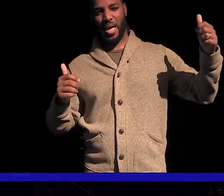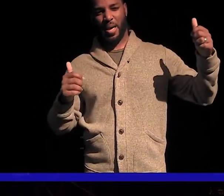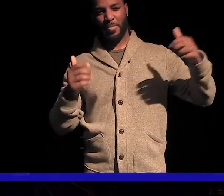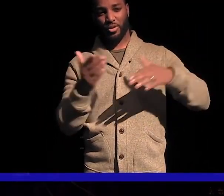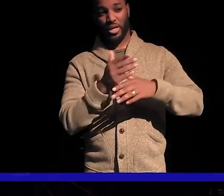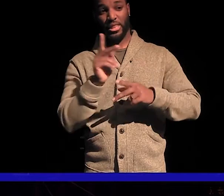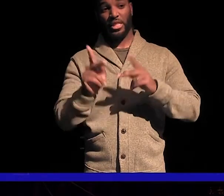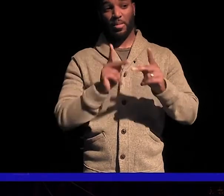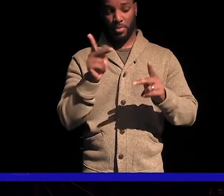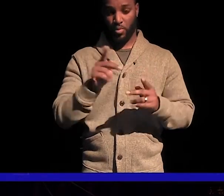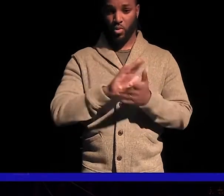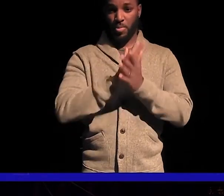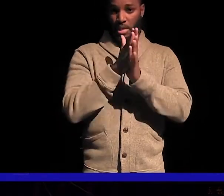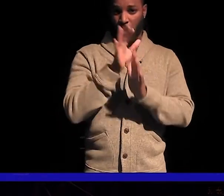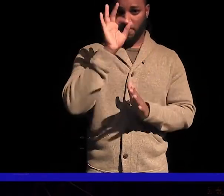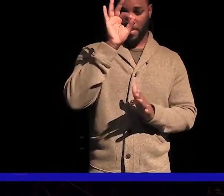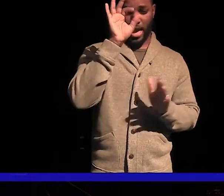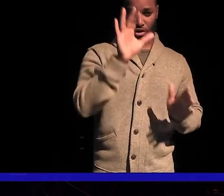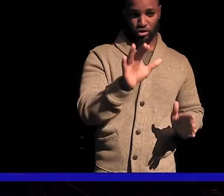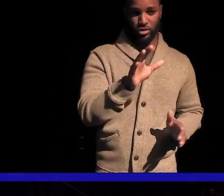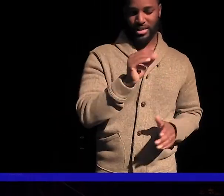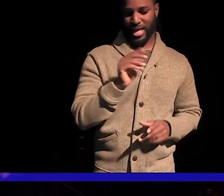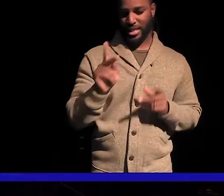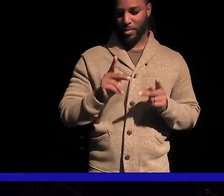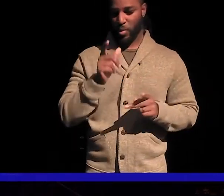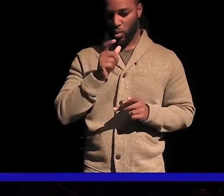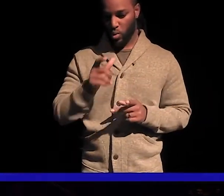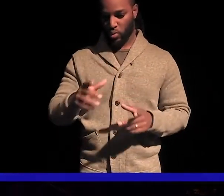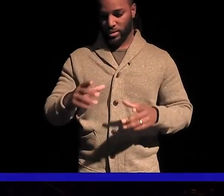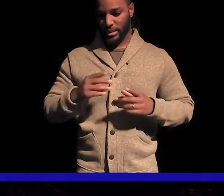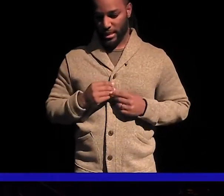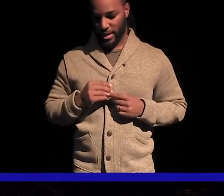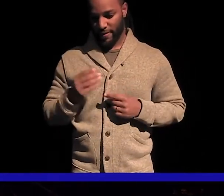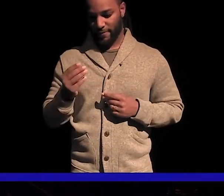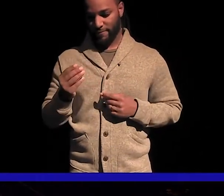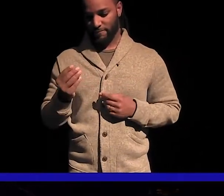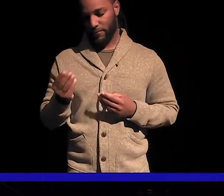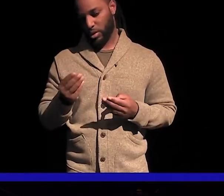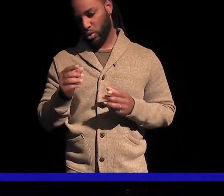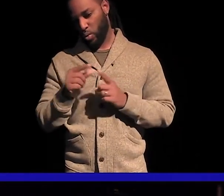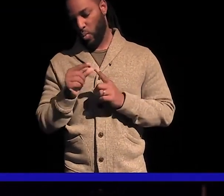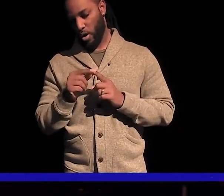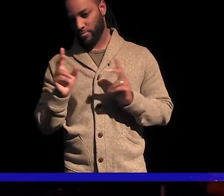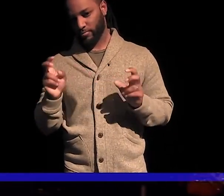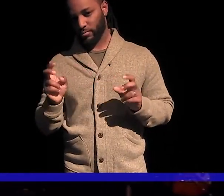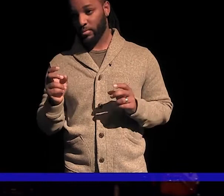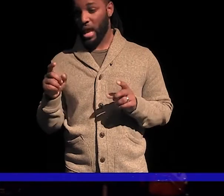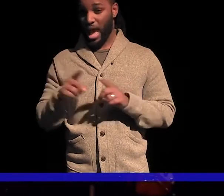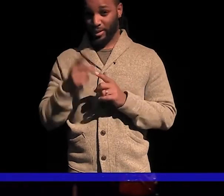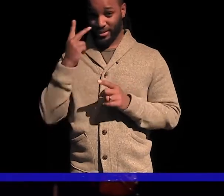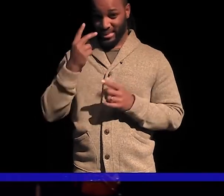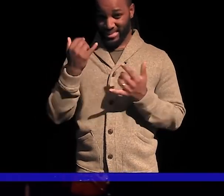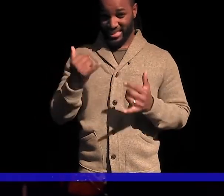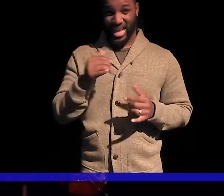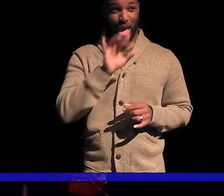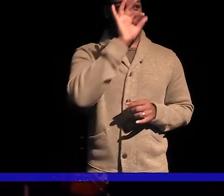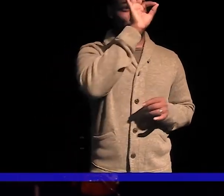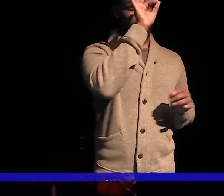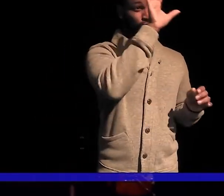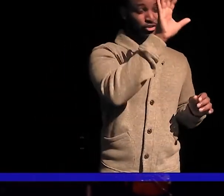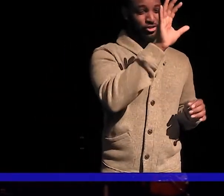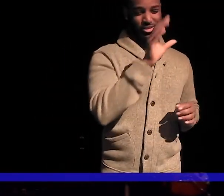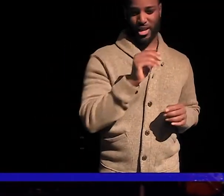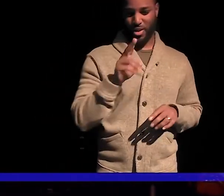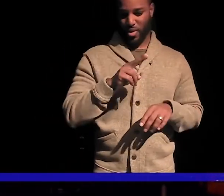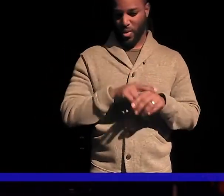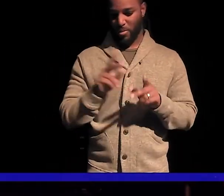got to do the ministry and the people who received the ministry. But as we will see today, it has never been